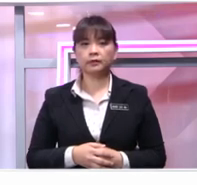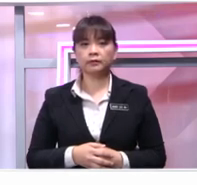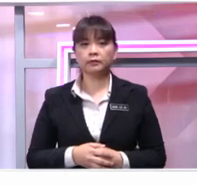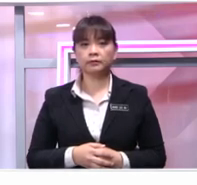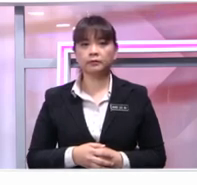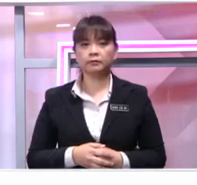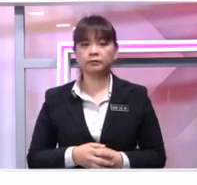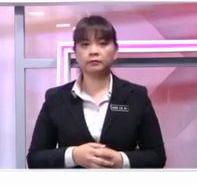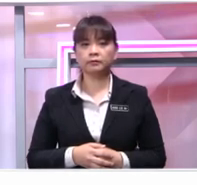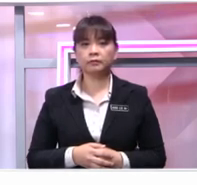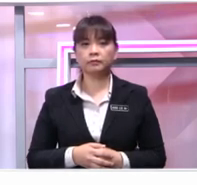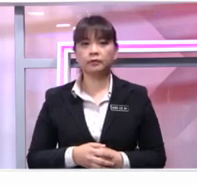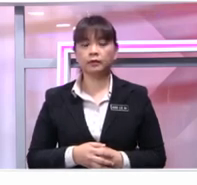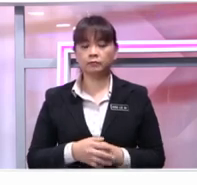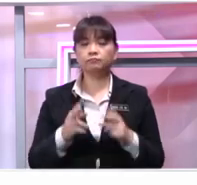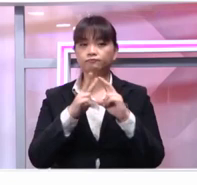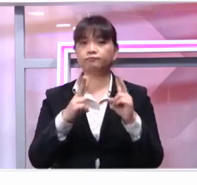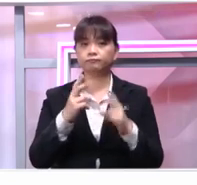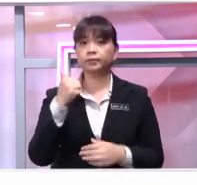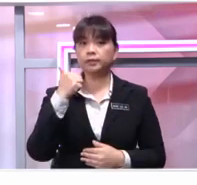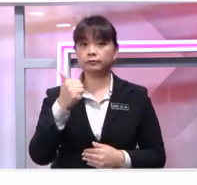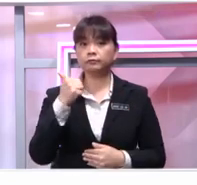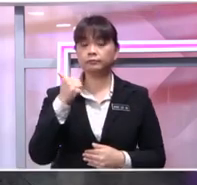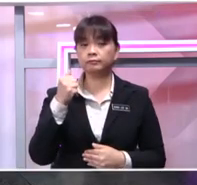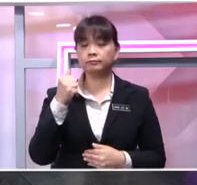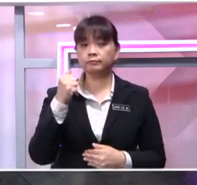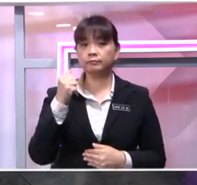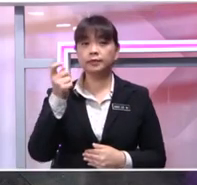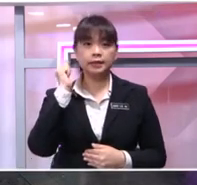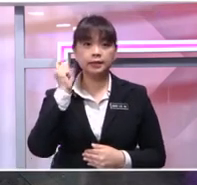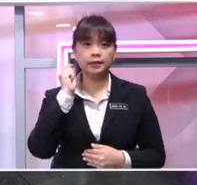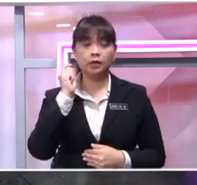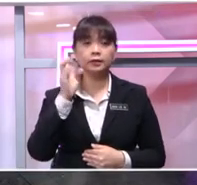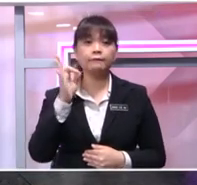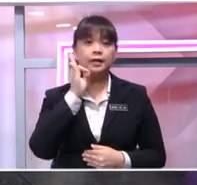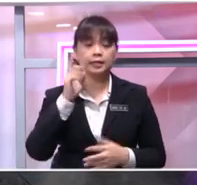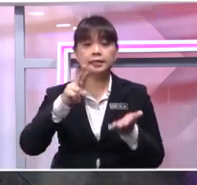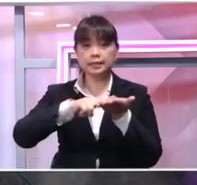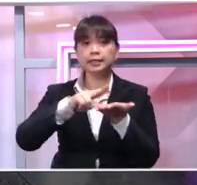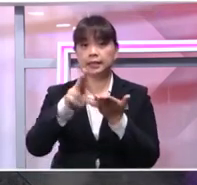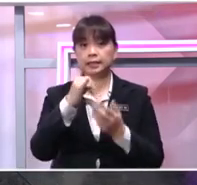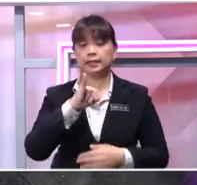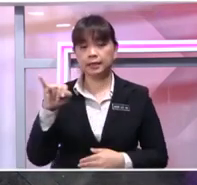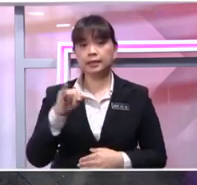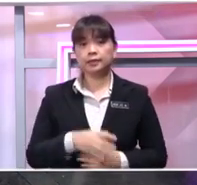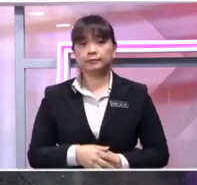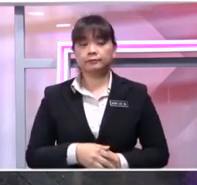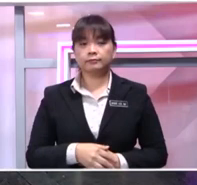drawback there. Oh, very good, Fazrina. Congratulations, Fazrina. Good job. Okay. Okay.